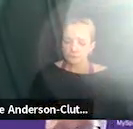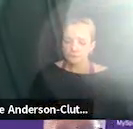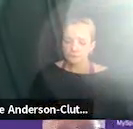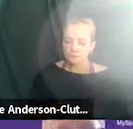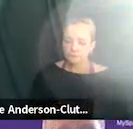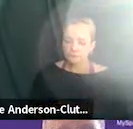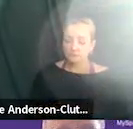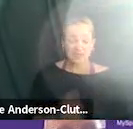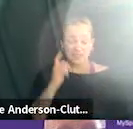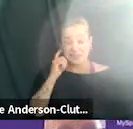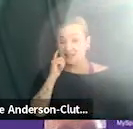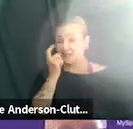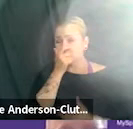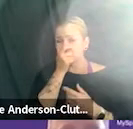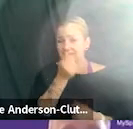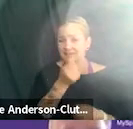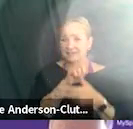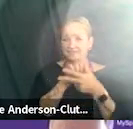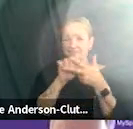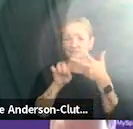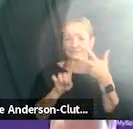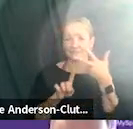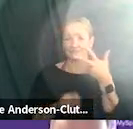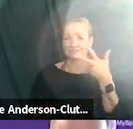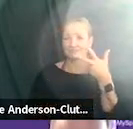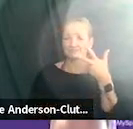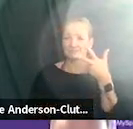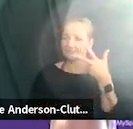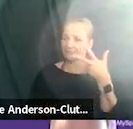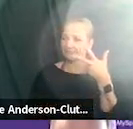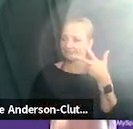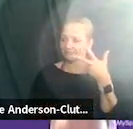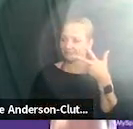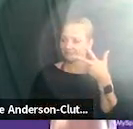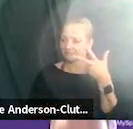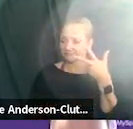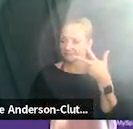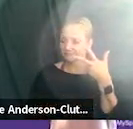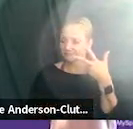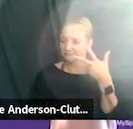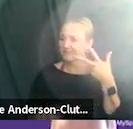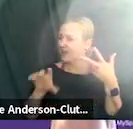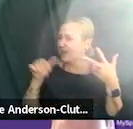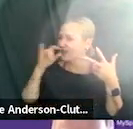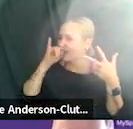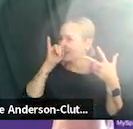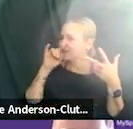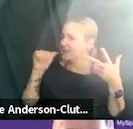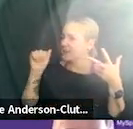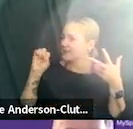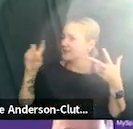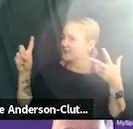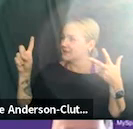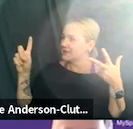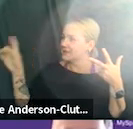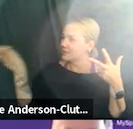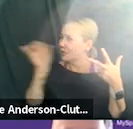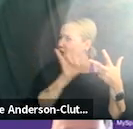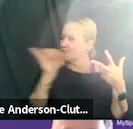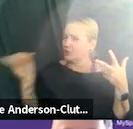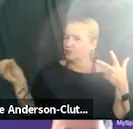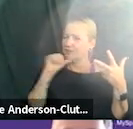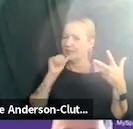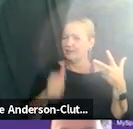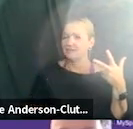cases is, again, I don't recall seeing many people with autism anyway with this sort of constellation of symptoms, and the fact that all three of them